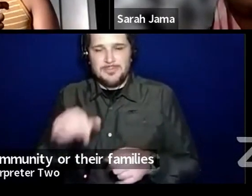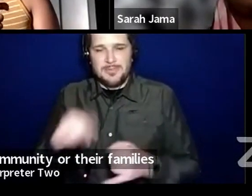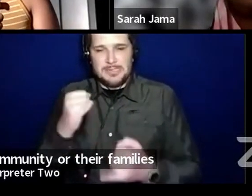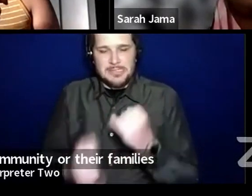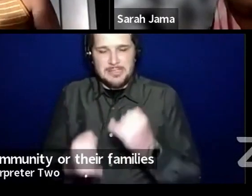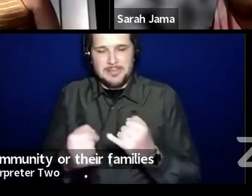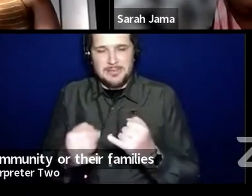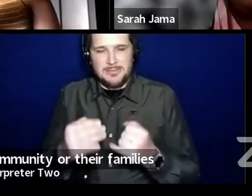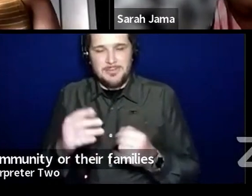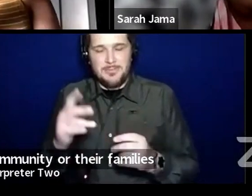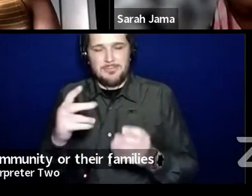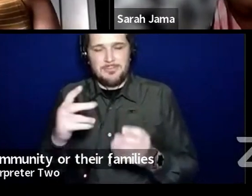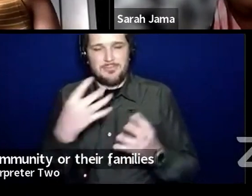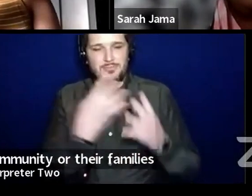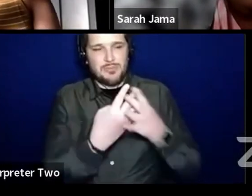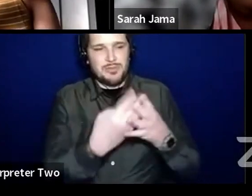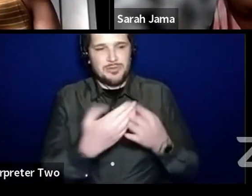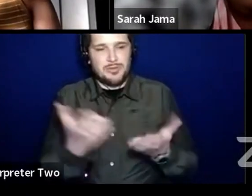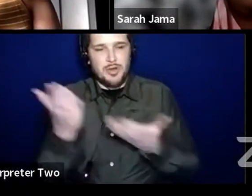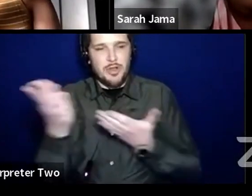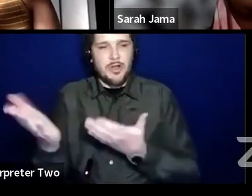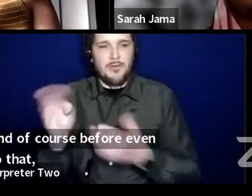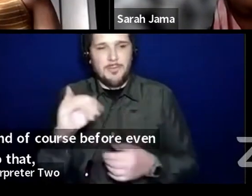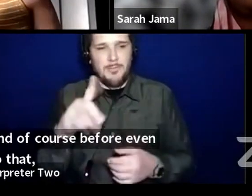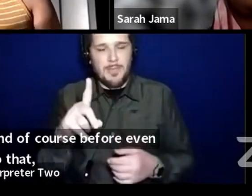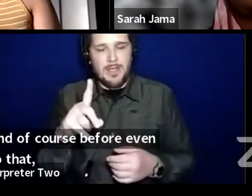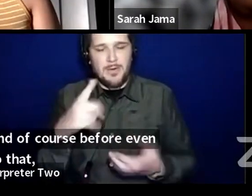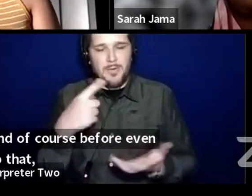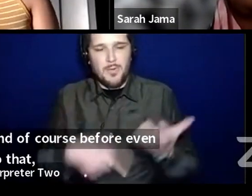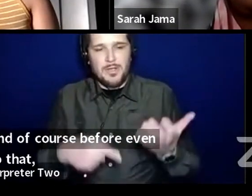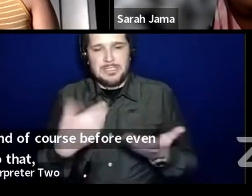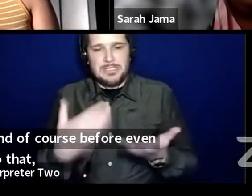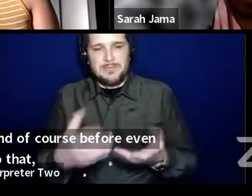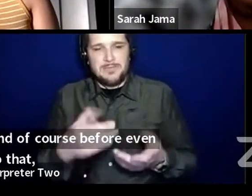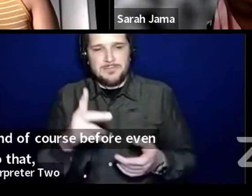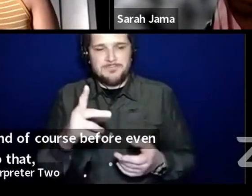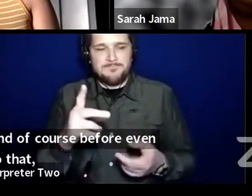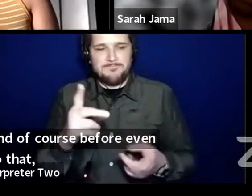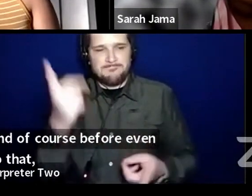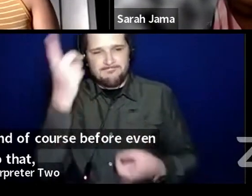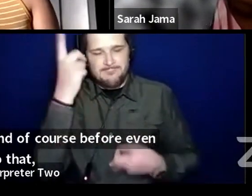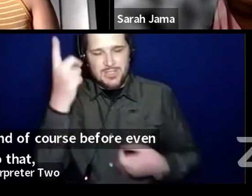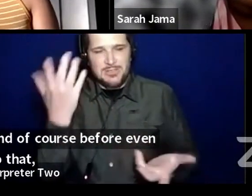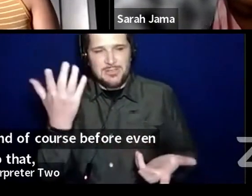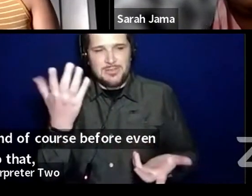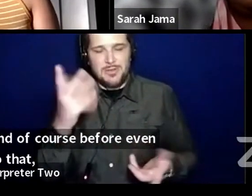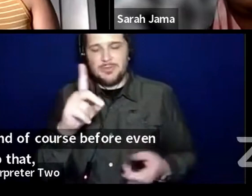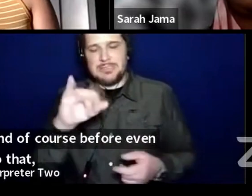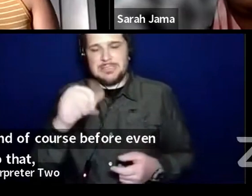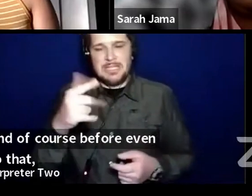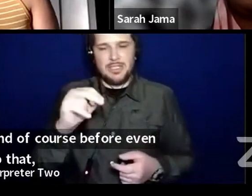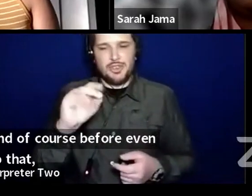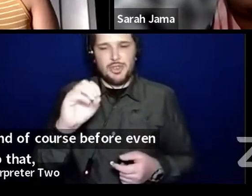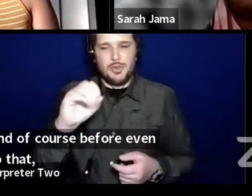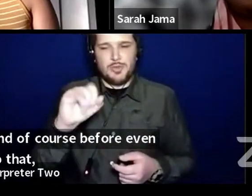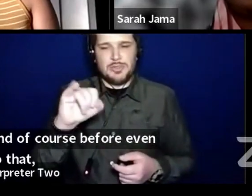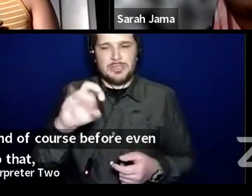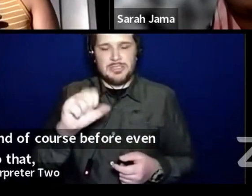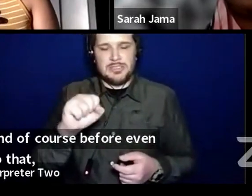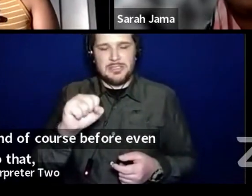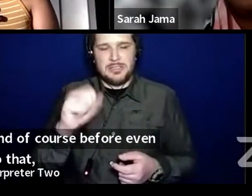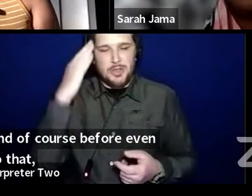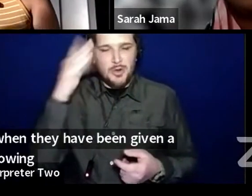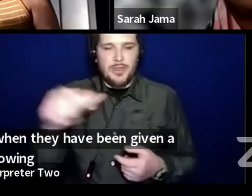been offered MAiD when they've been given a diagnosis, knowing that they don't have anywhere else to go, or